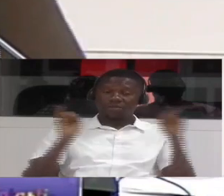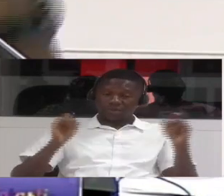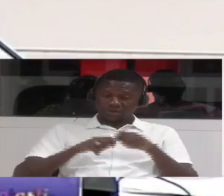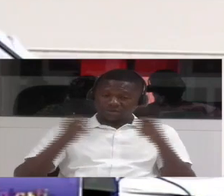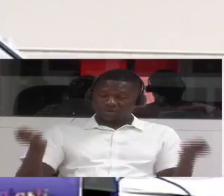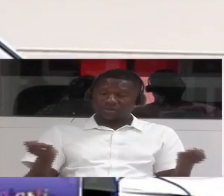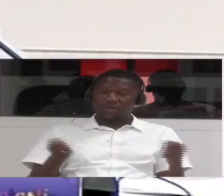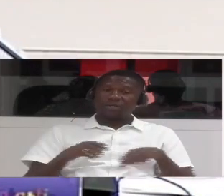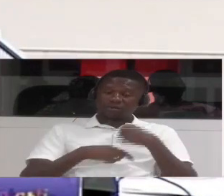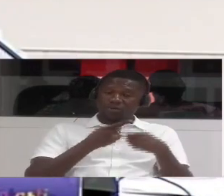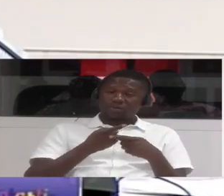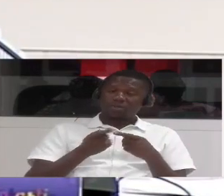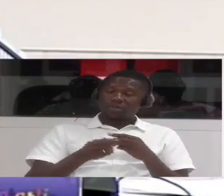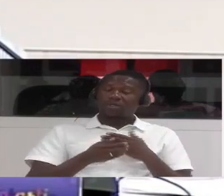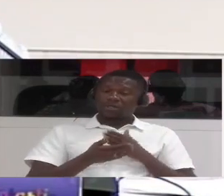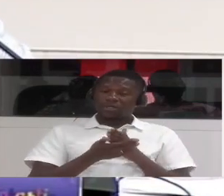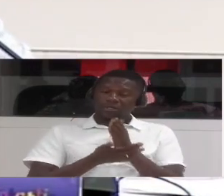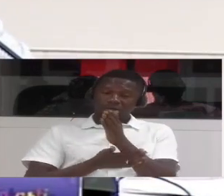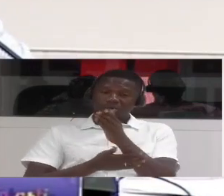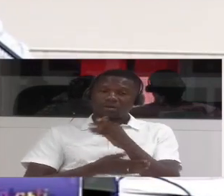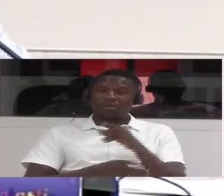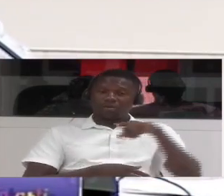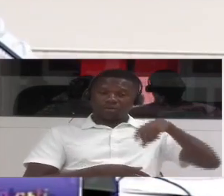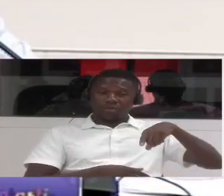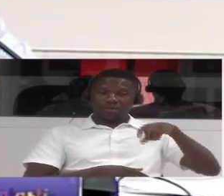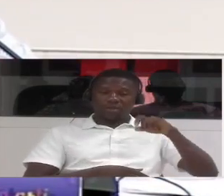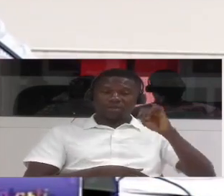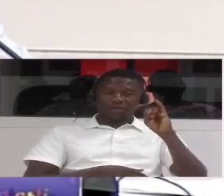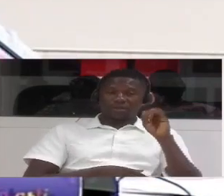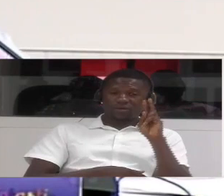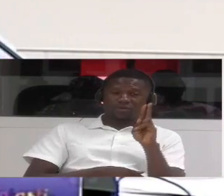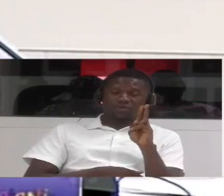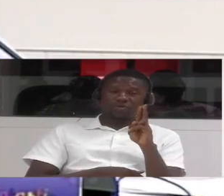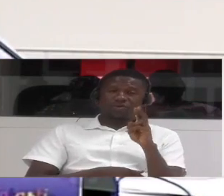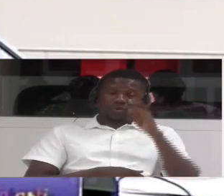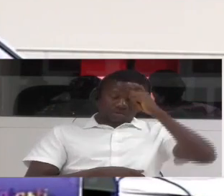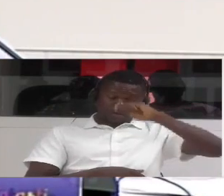And it was carried out by the PIU, isn't it? Yes, very well.